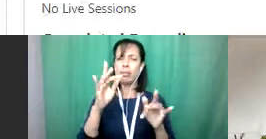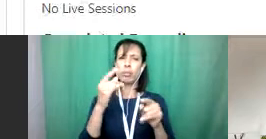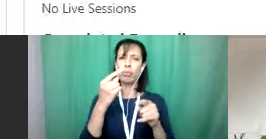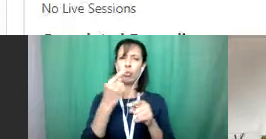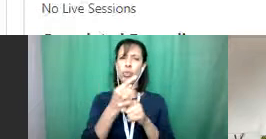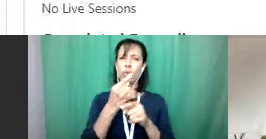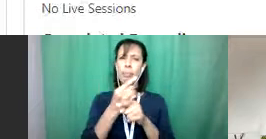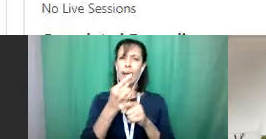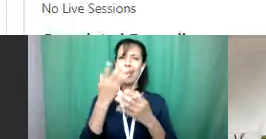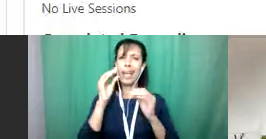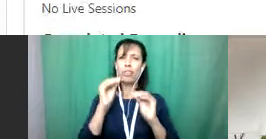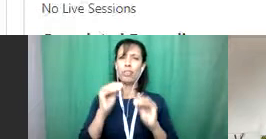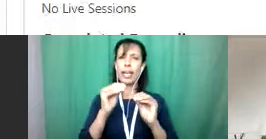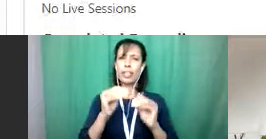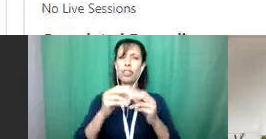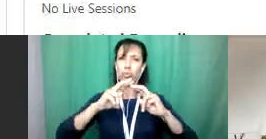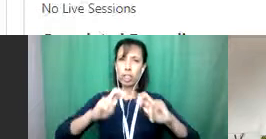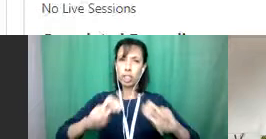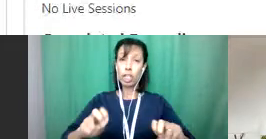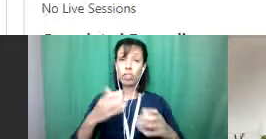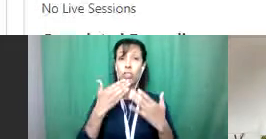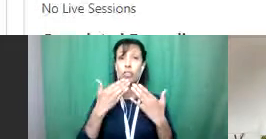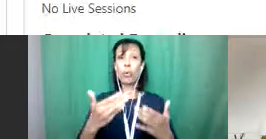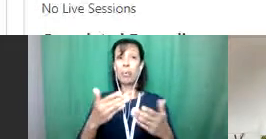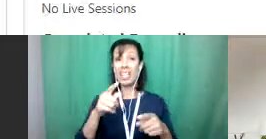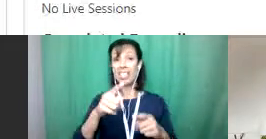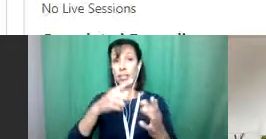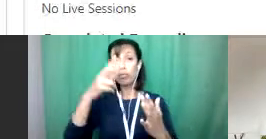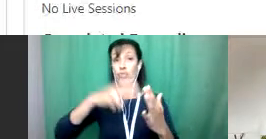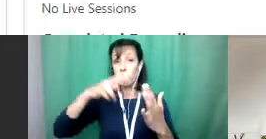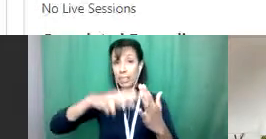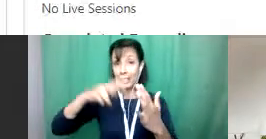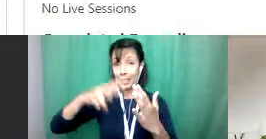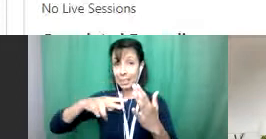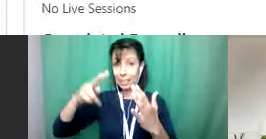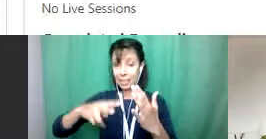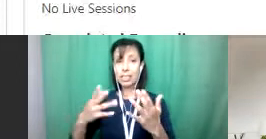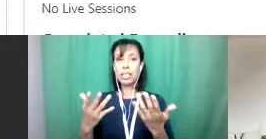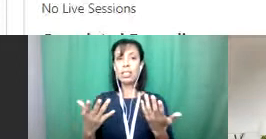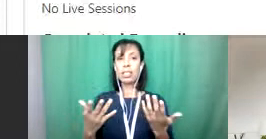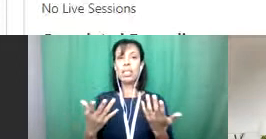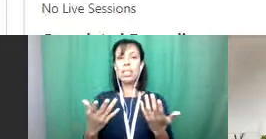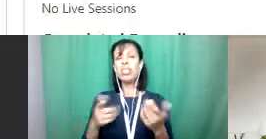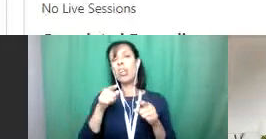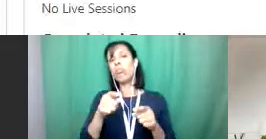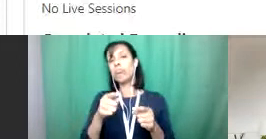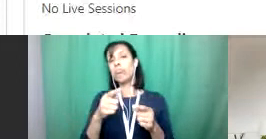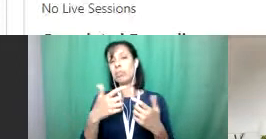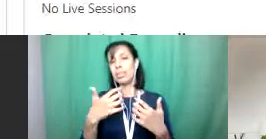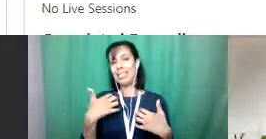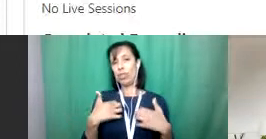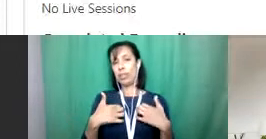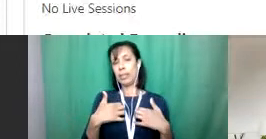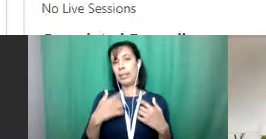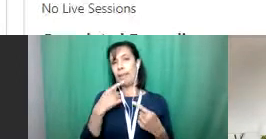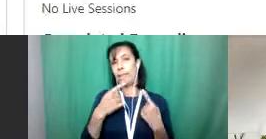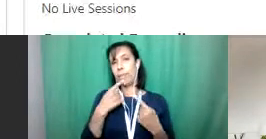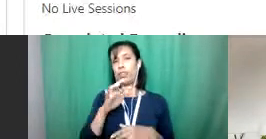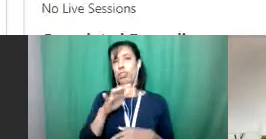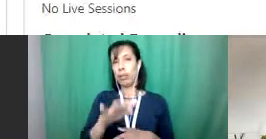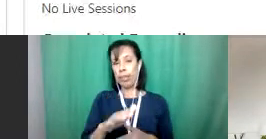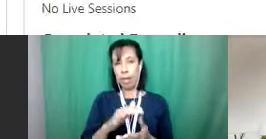way through that Moodle book. It won't take you very long. It asks you some interesting questions to think about. The